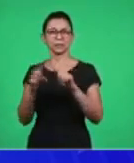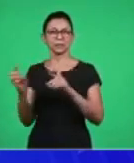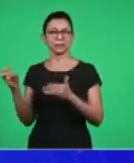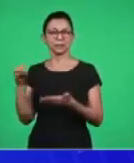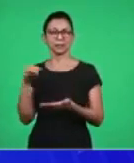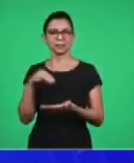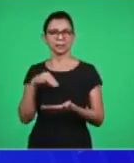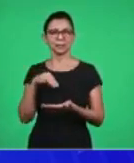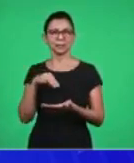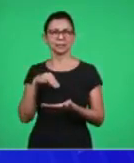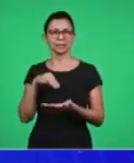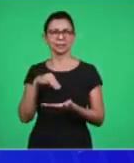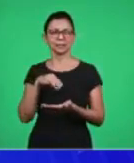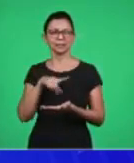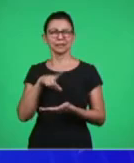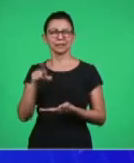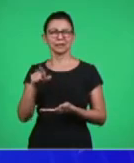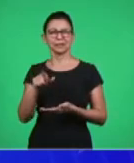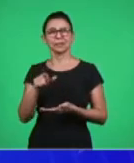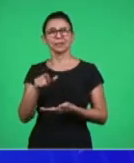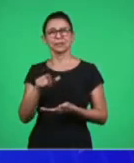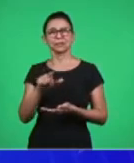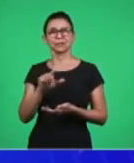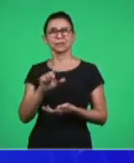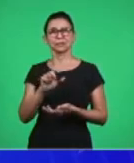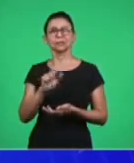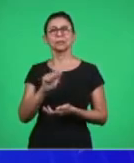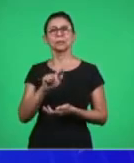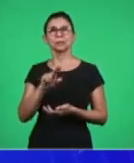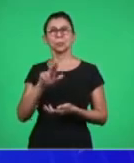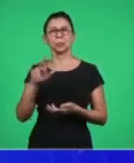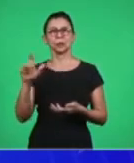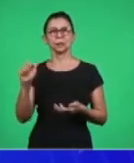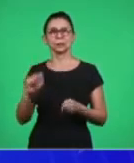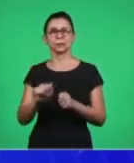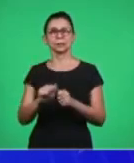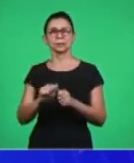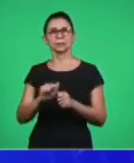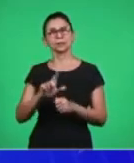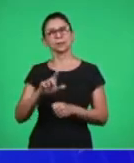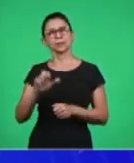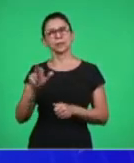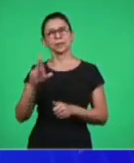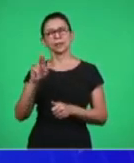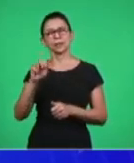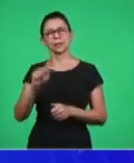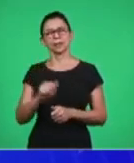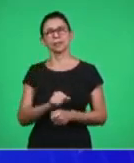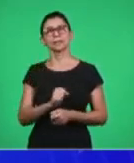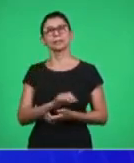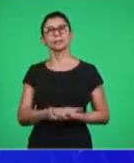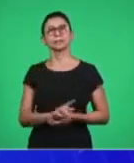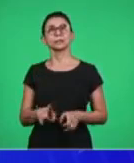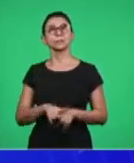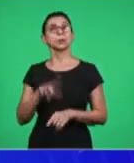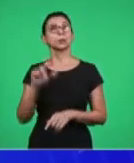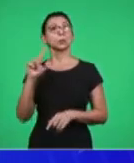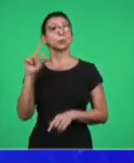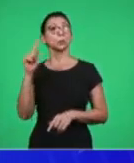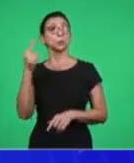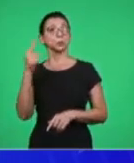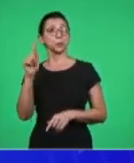Maranatha Christian Church of Águas Claras, in the capital of Brazil. And also Santo Antônio de Descoberto in the state of